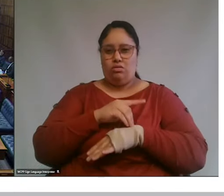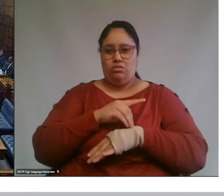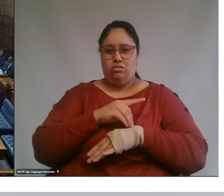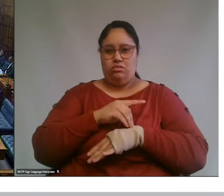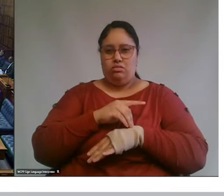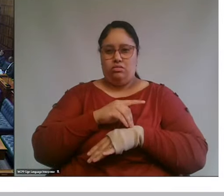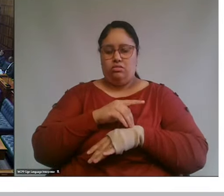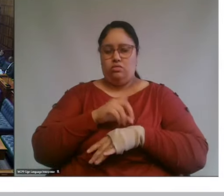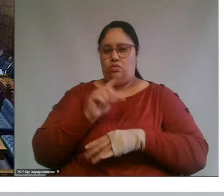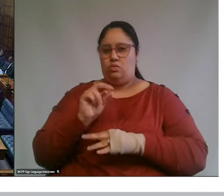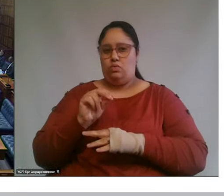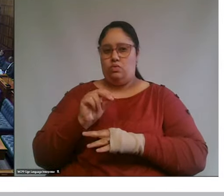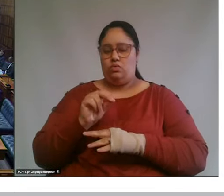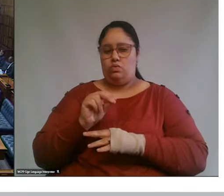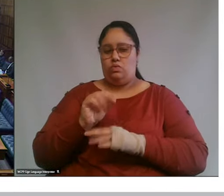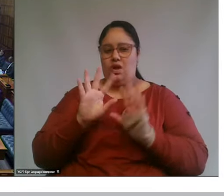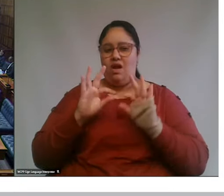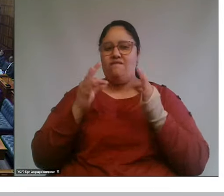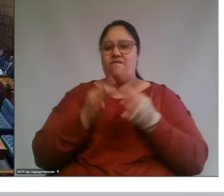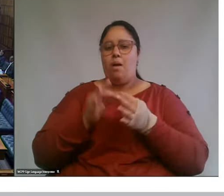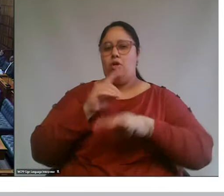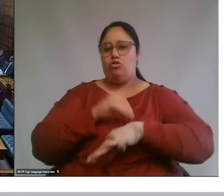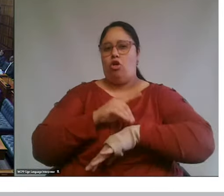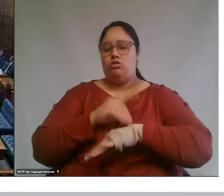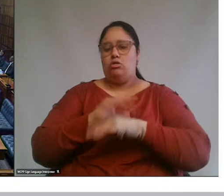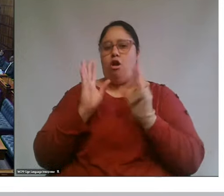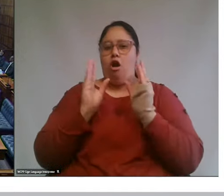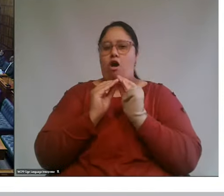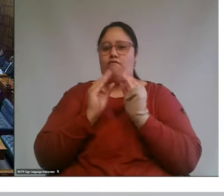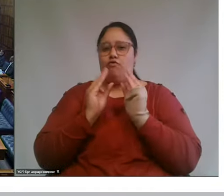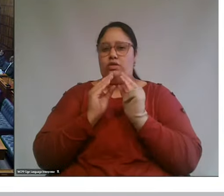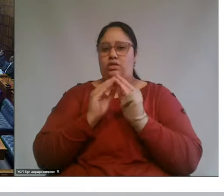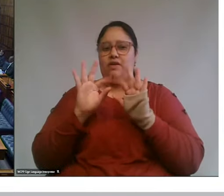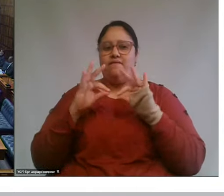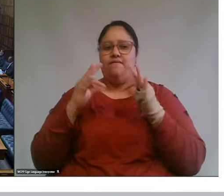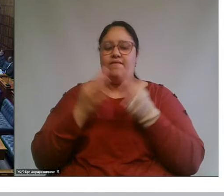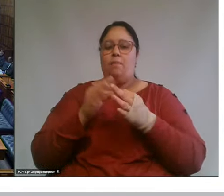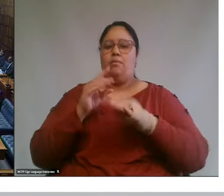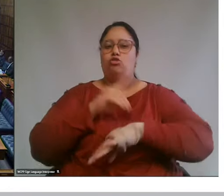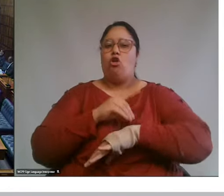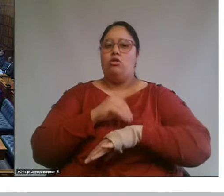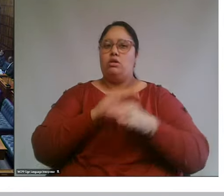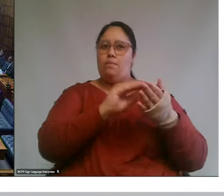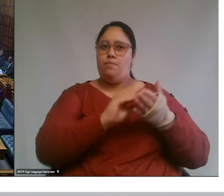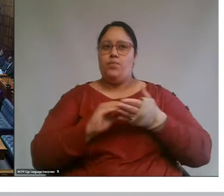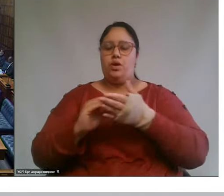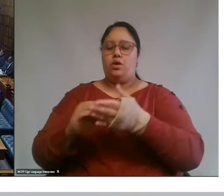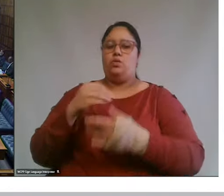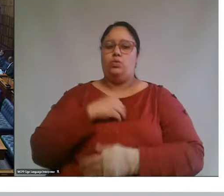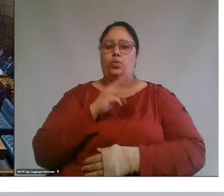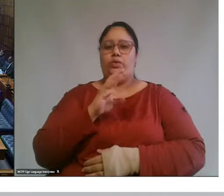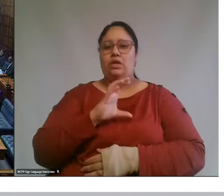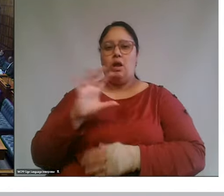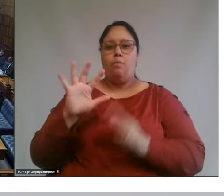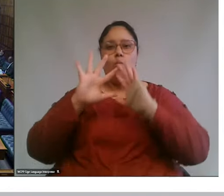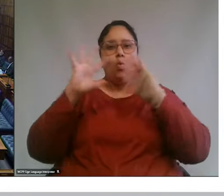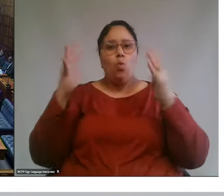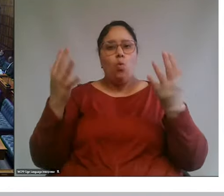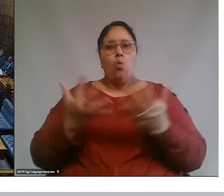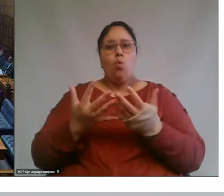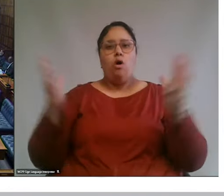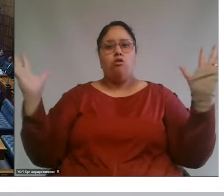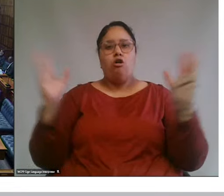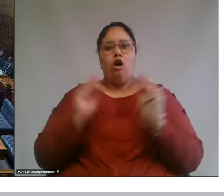h family doctors yeah the family doctor conference uh family doctors award to the to the Western Cape it's a world conference with family